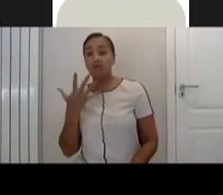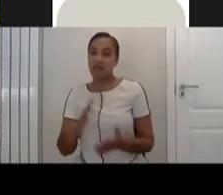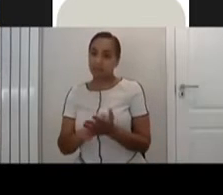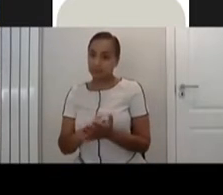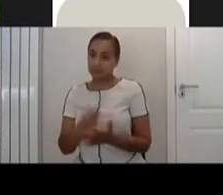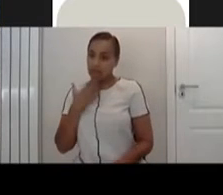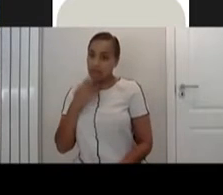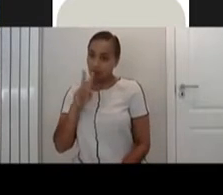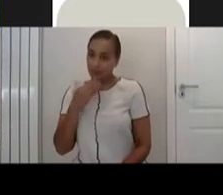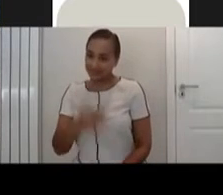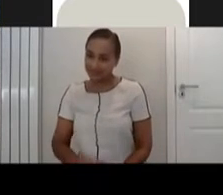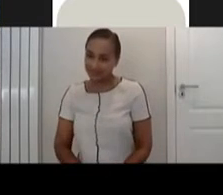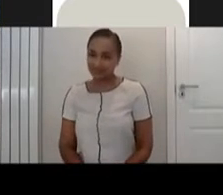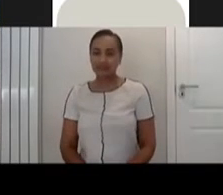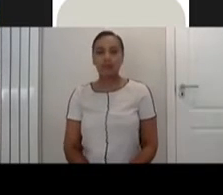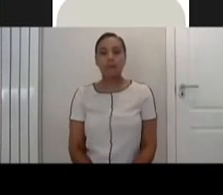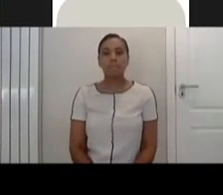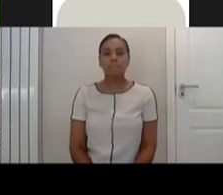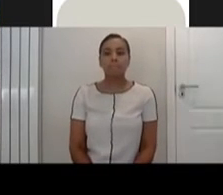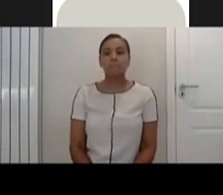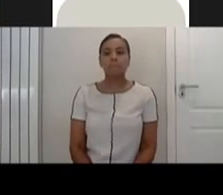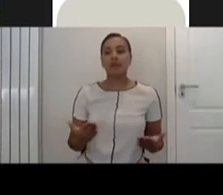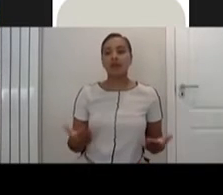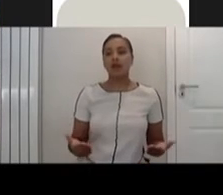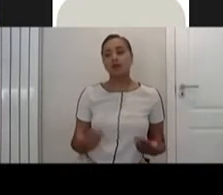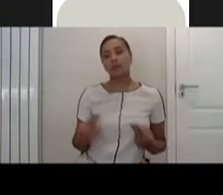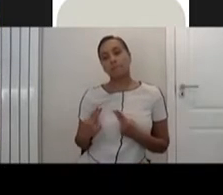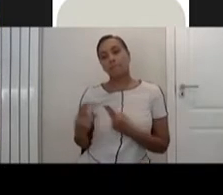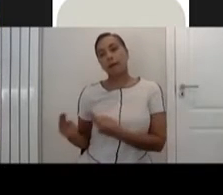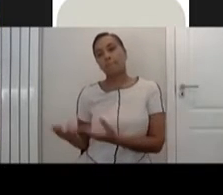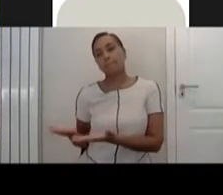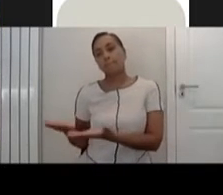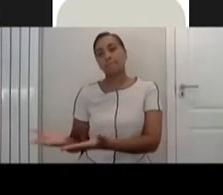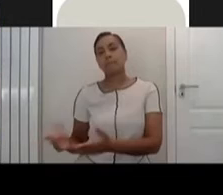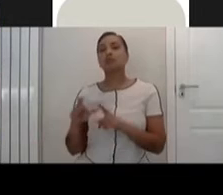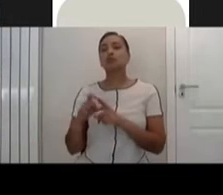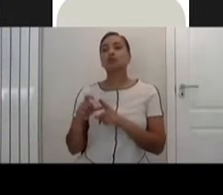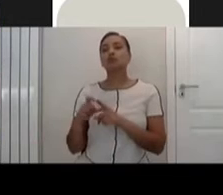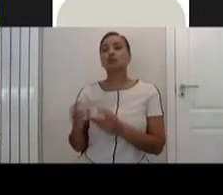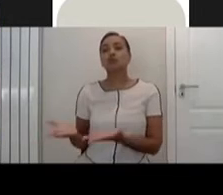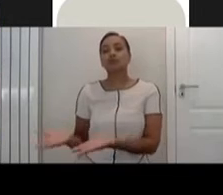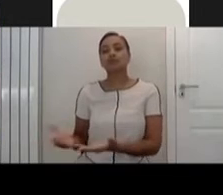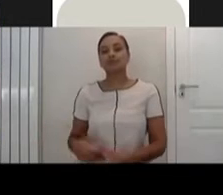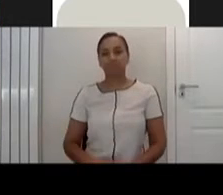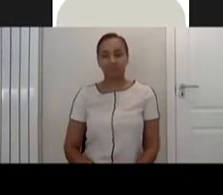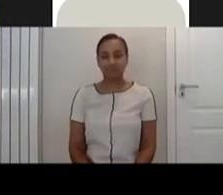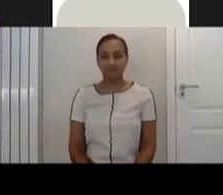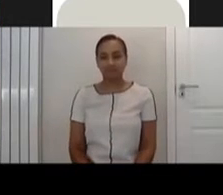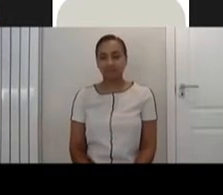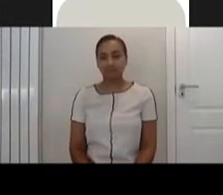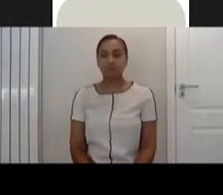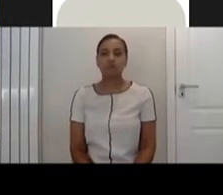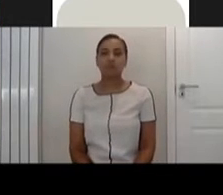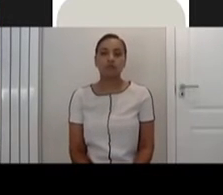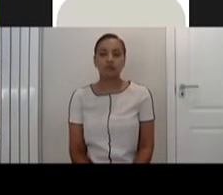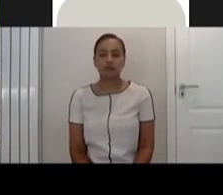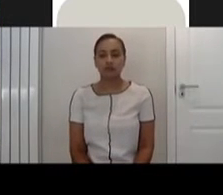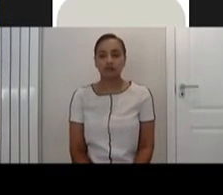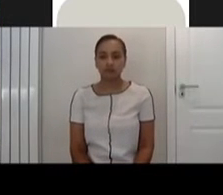look. So I'm going to pass you on now to Dudu to take us through your slide set. Thank